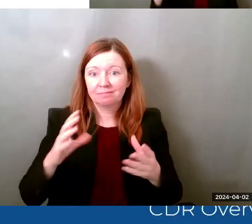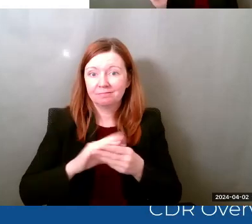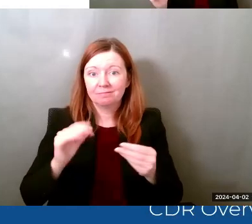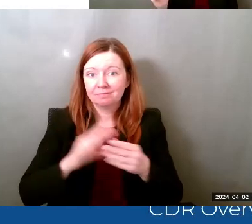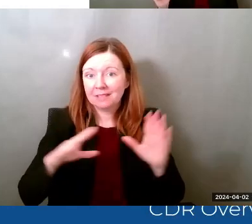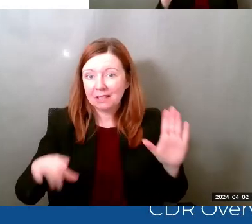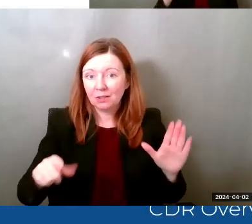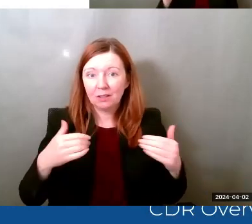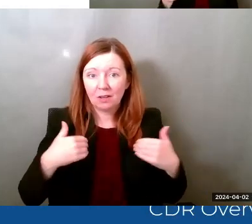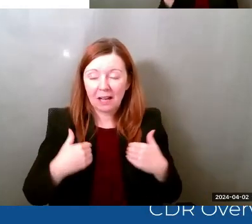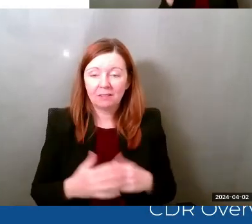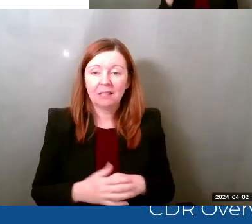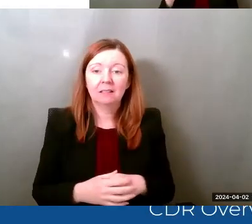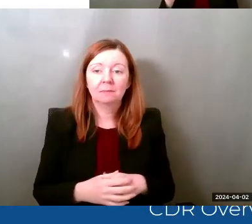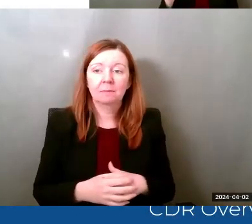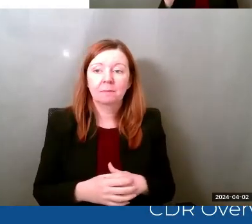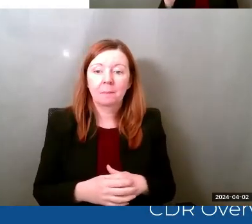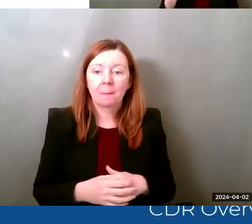you're having.